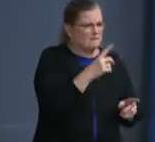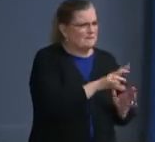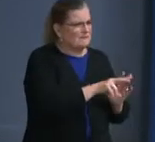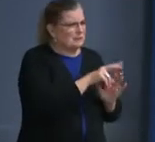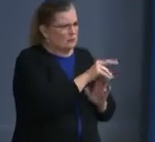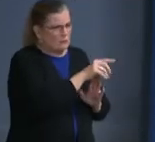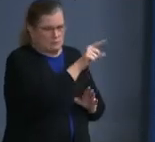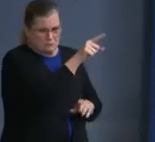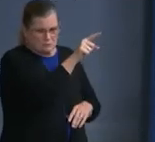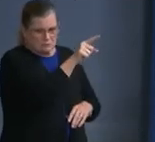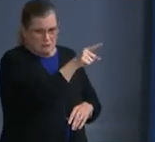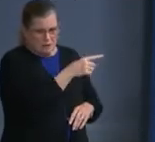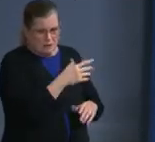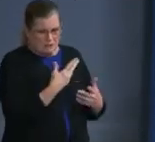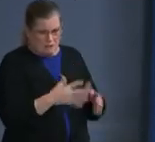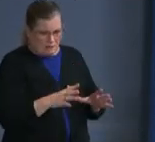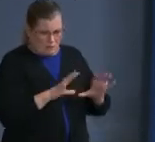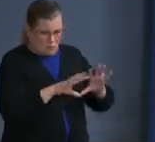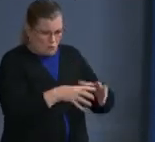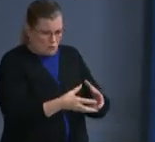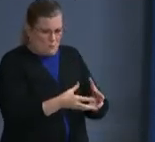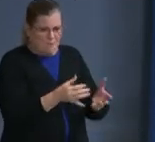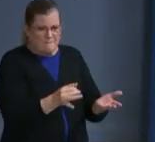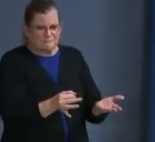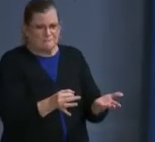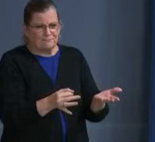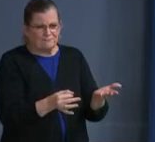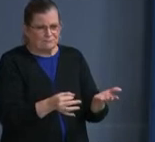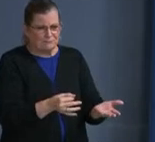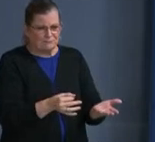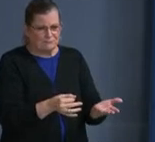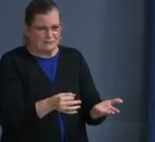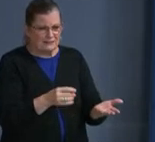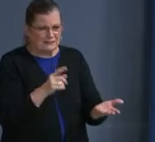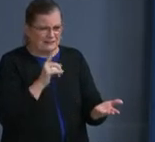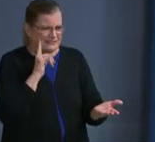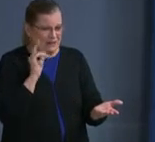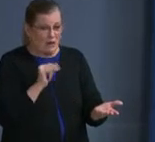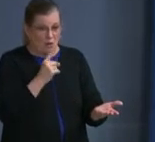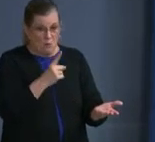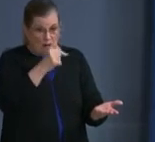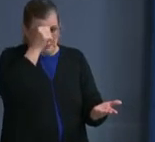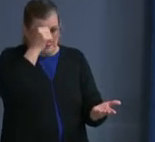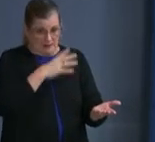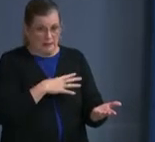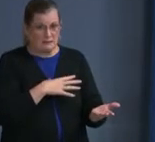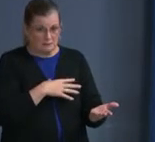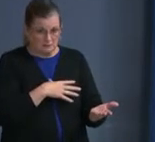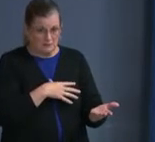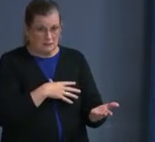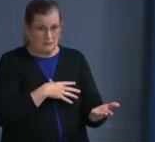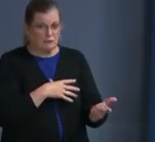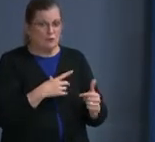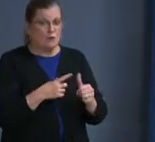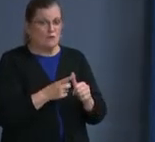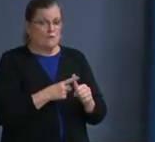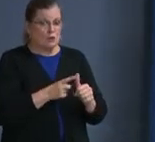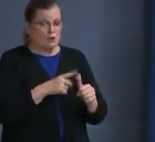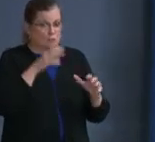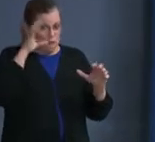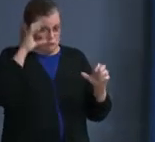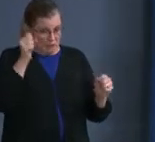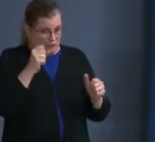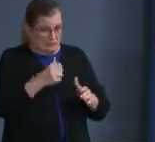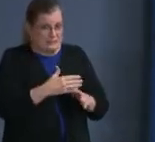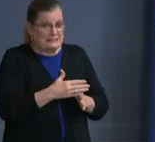This involves a group of, what looks like a gentleman. The president retweeted, first the president shared a slow-mo video